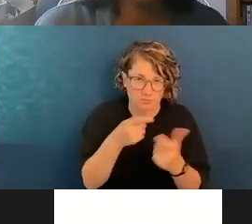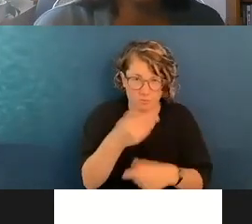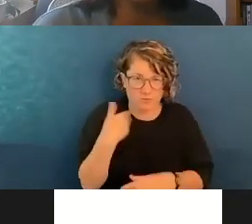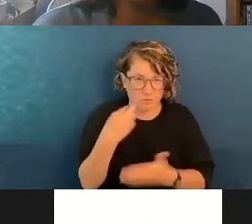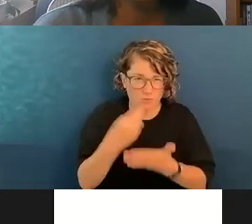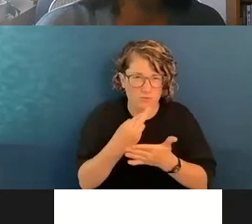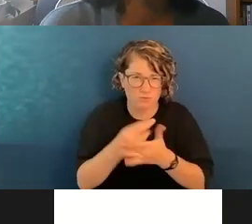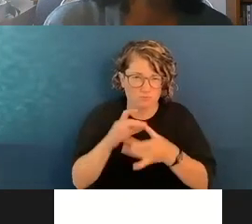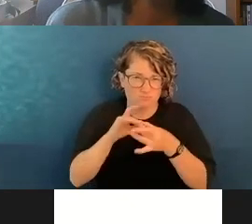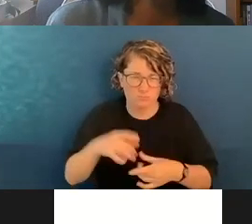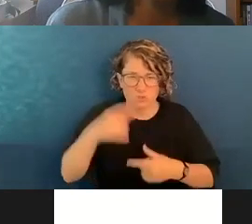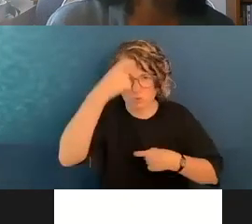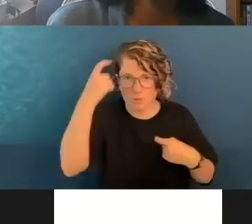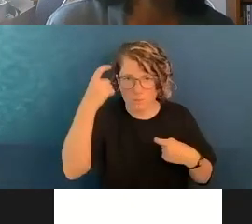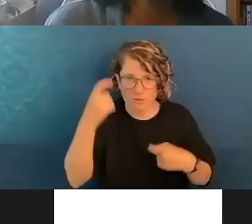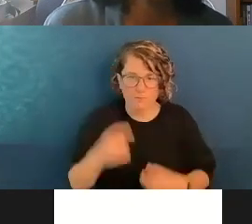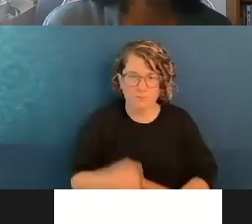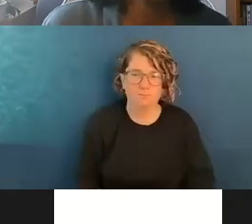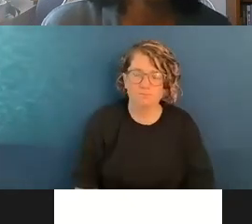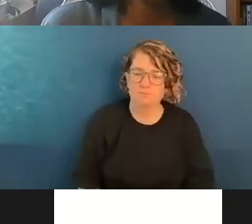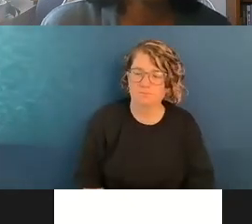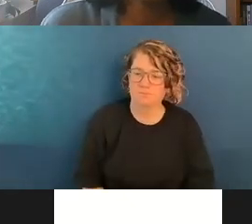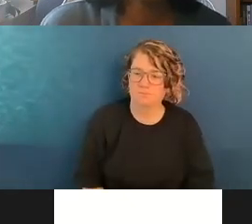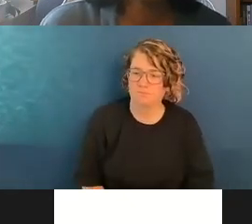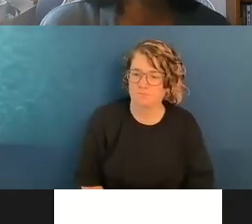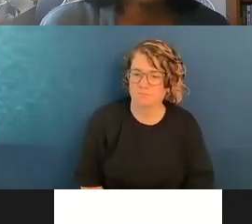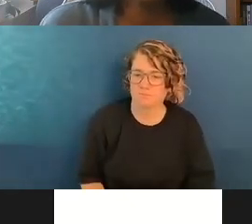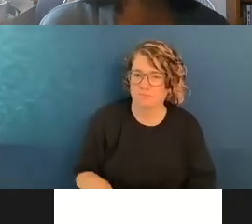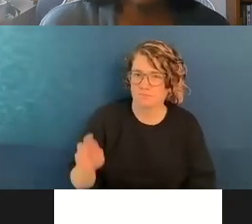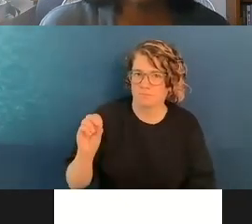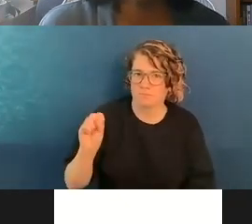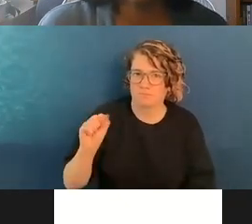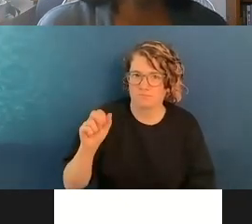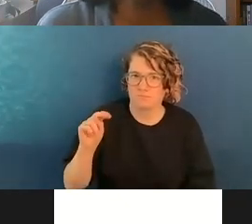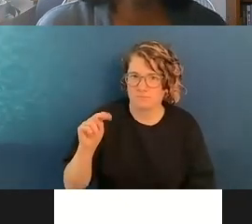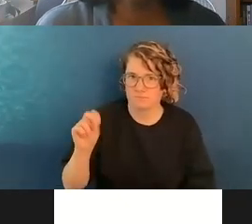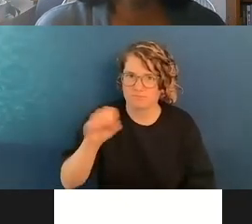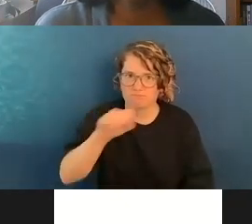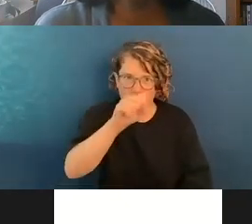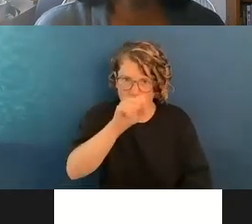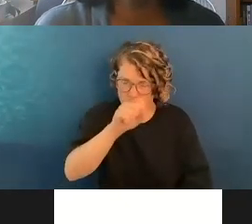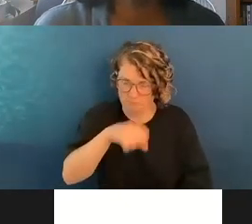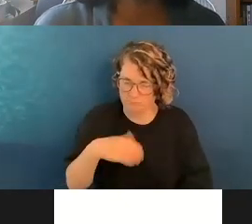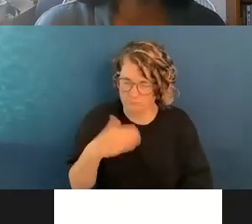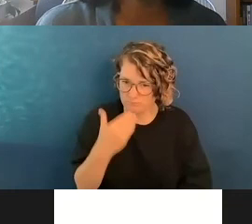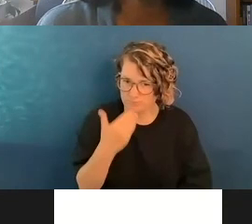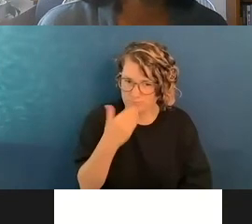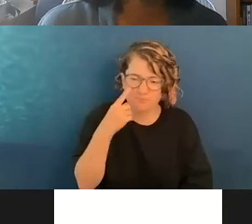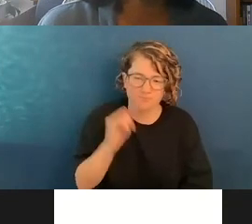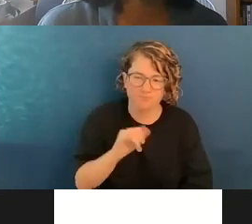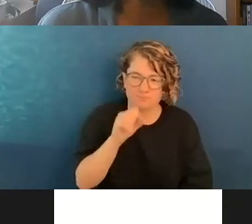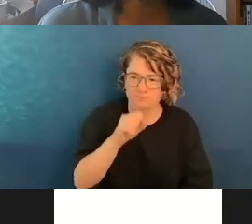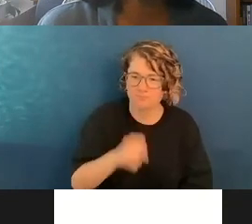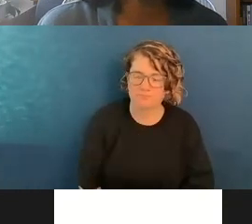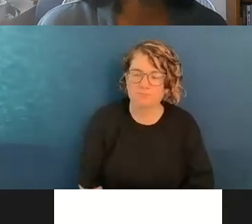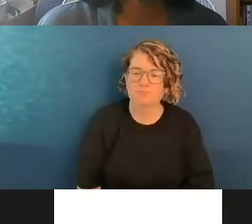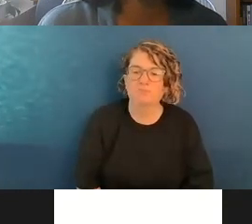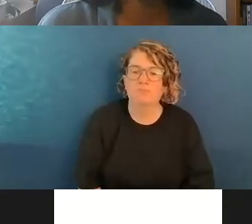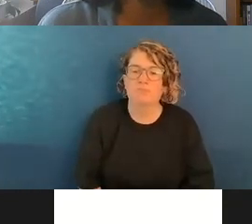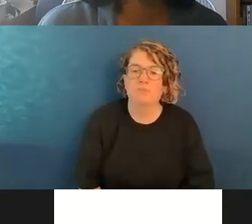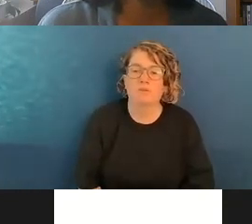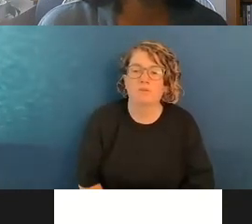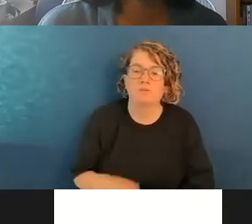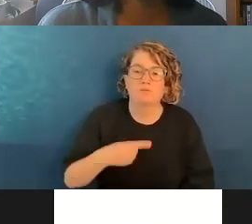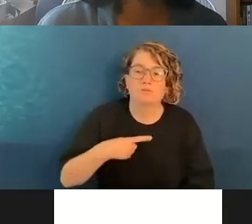Dr. Larstone? Oh yeah, no, absolutely. It's a fantastic question. Thanks for that. We are engaging Dr.